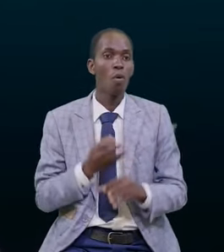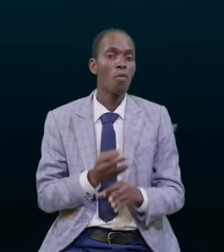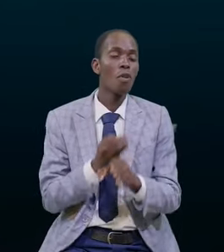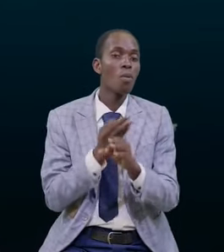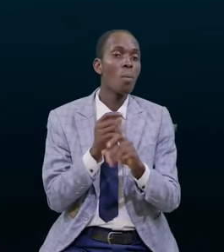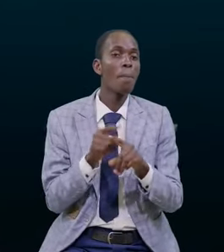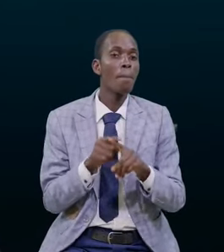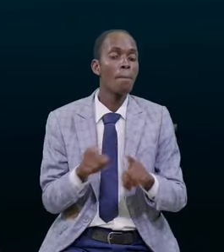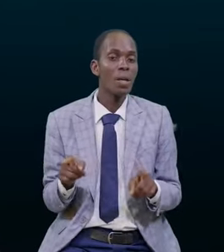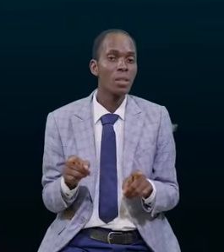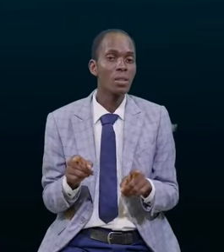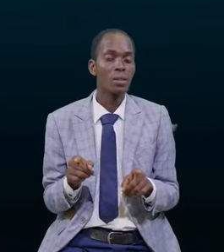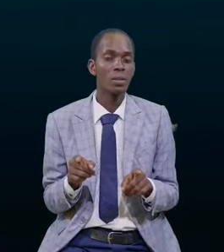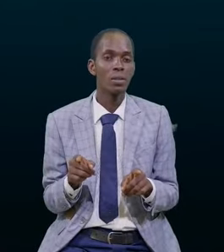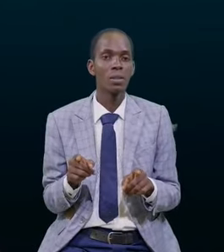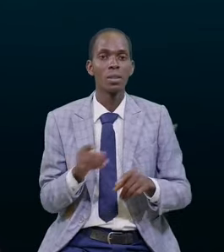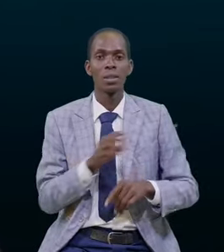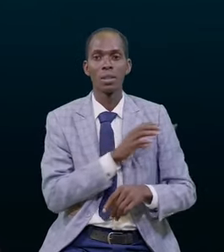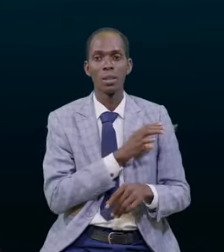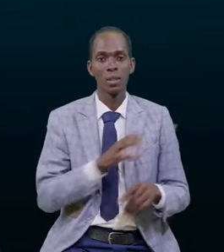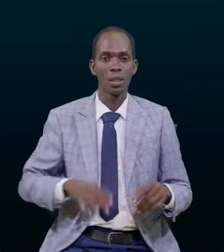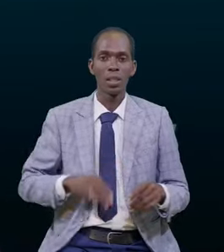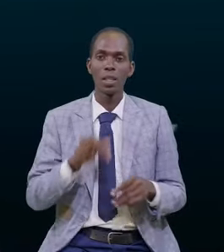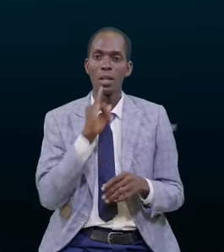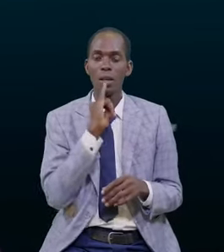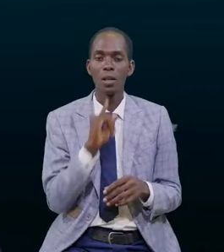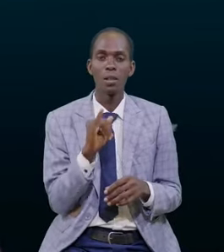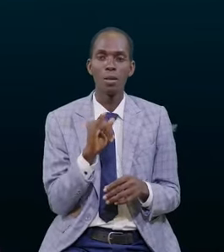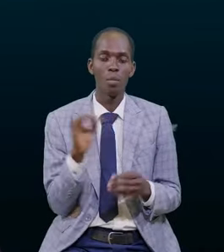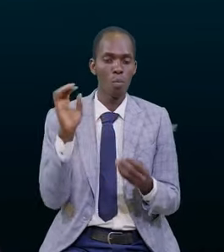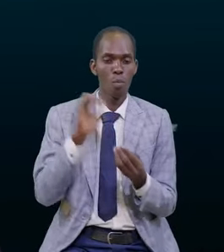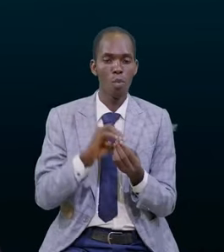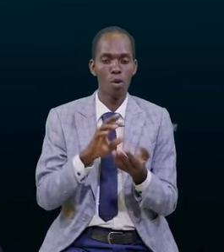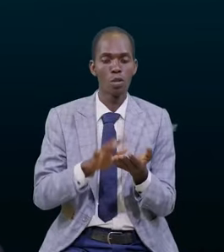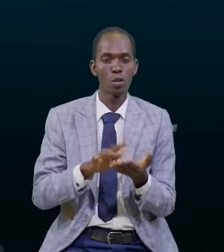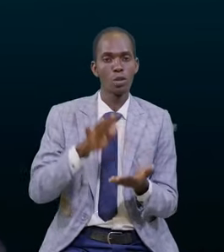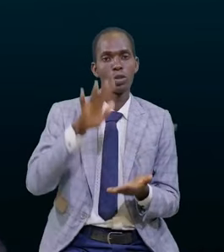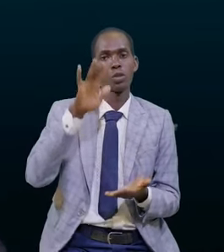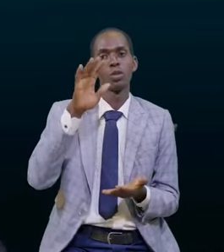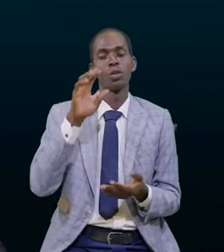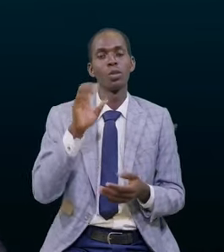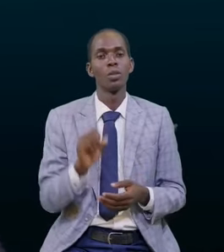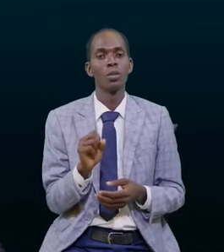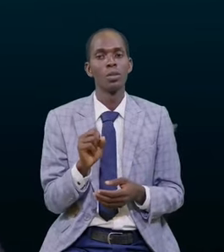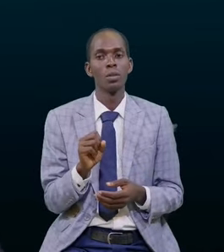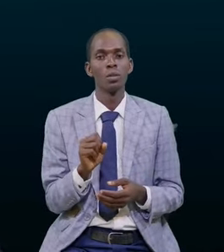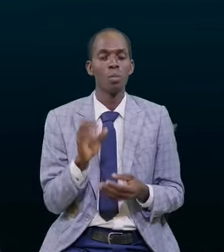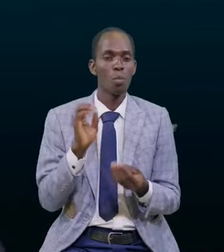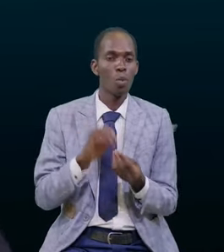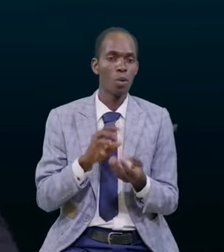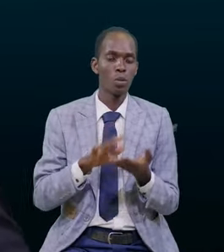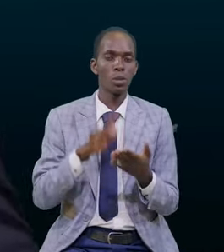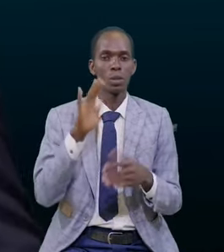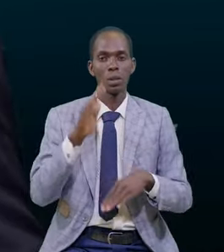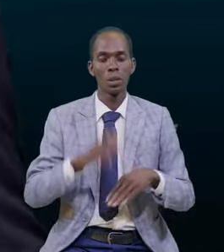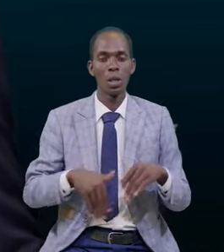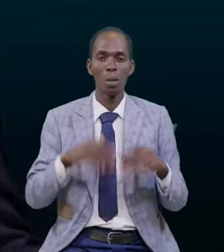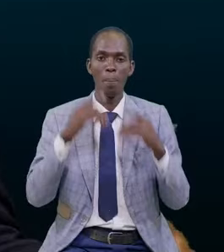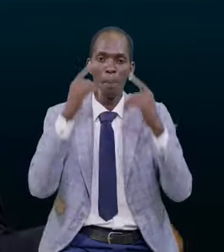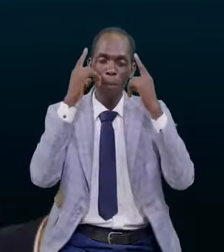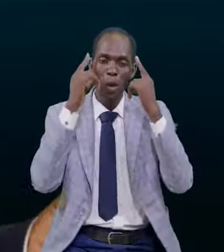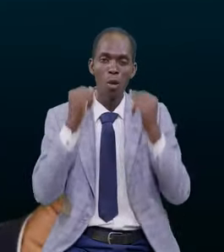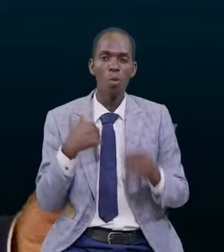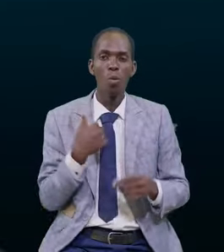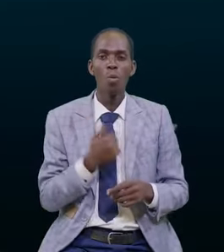is more faithful or more glorious he worthy of more Glory than Moses you realize that the